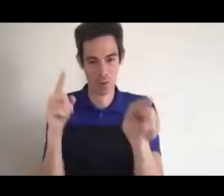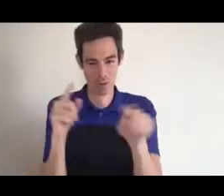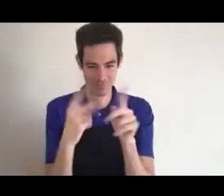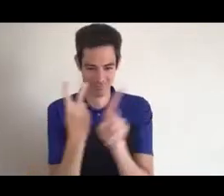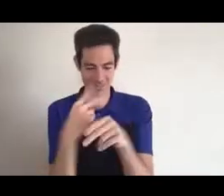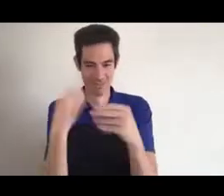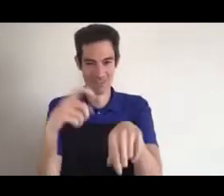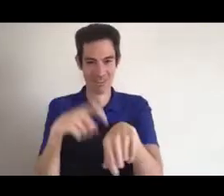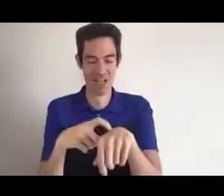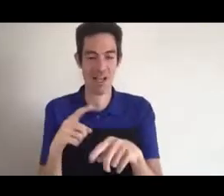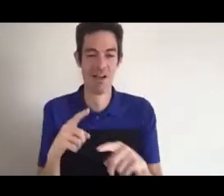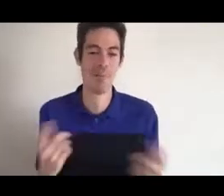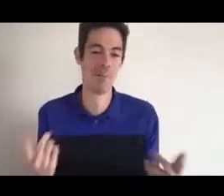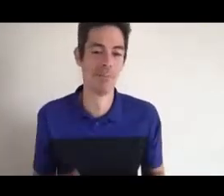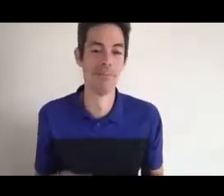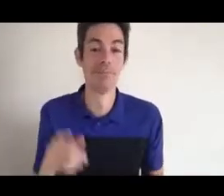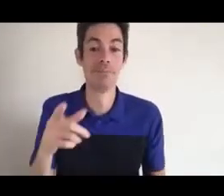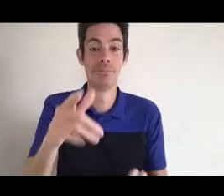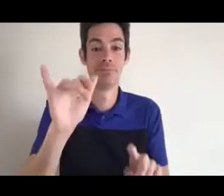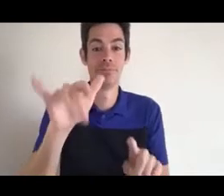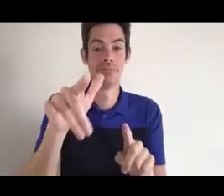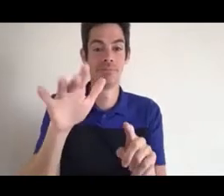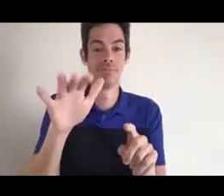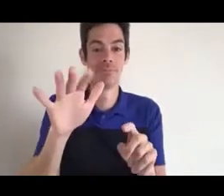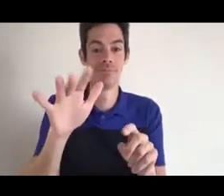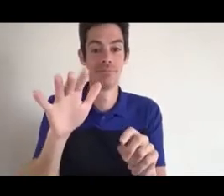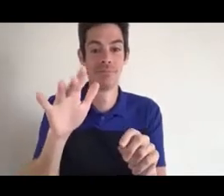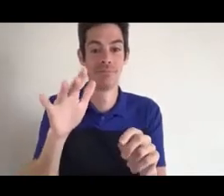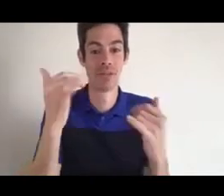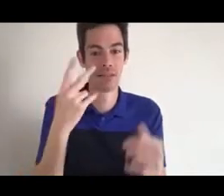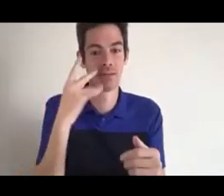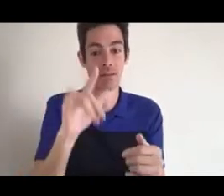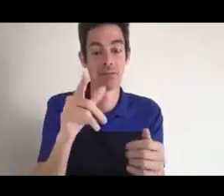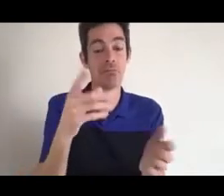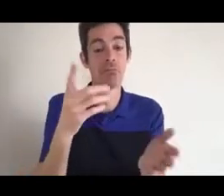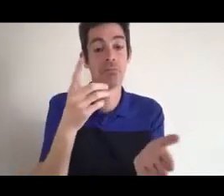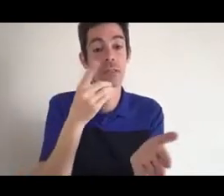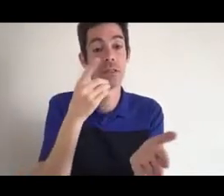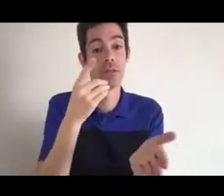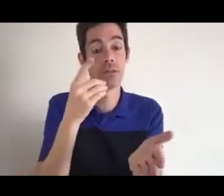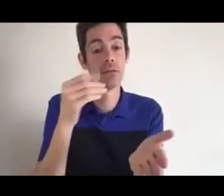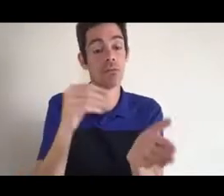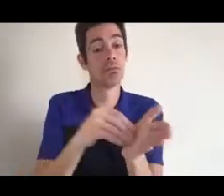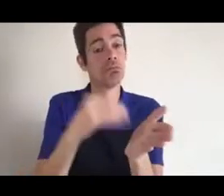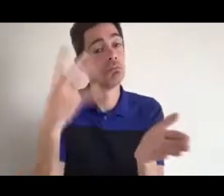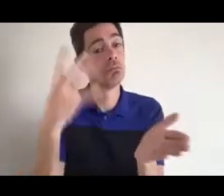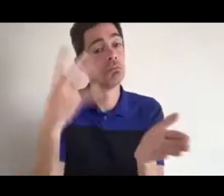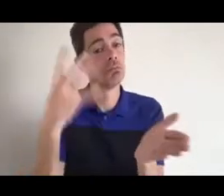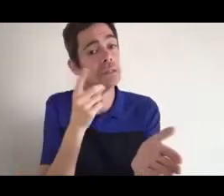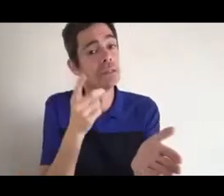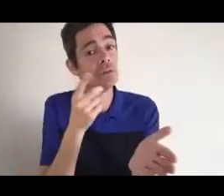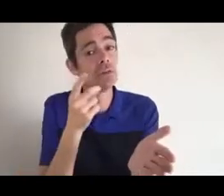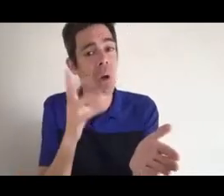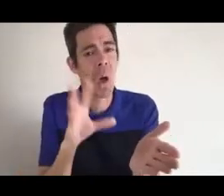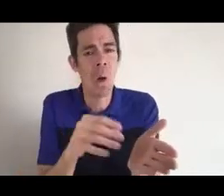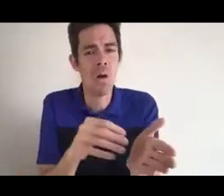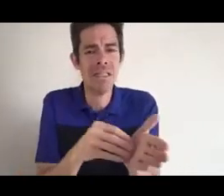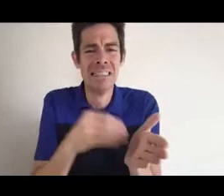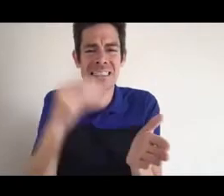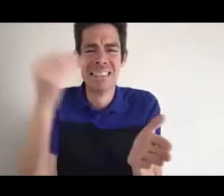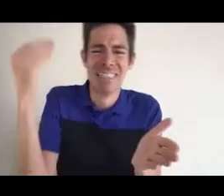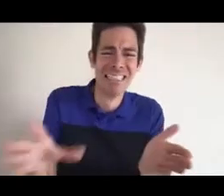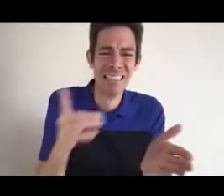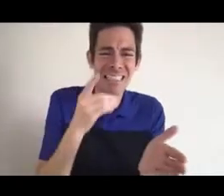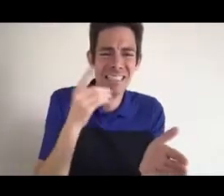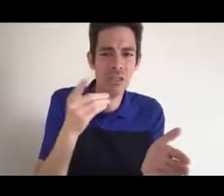Yes, the test was really for you all to have a little bit of time to practice, but you can see,